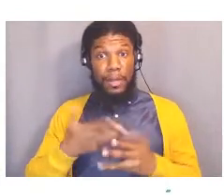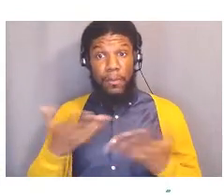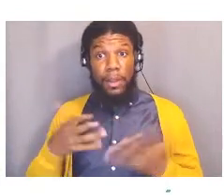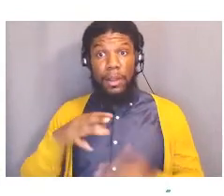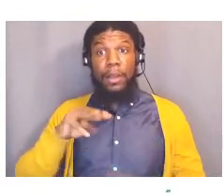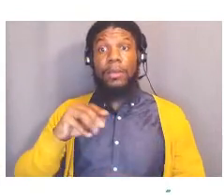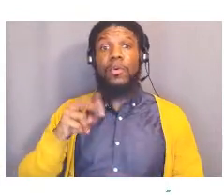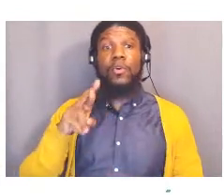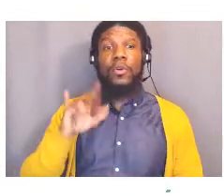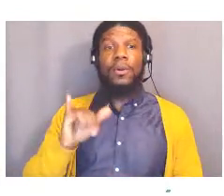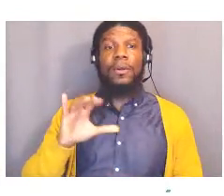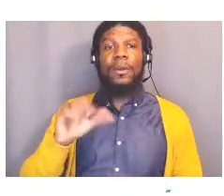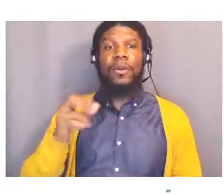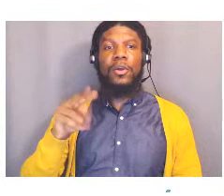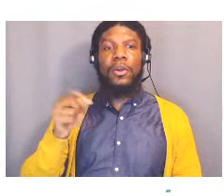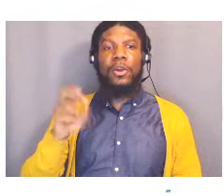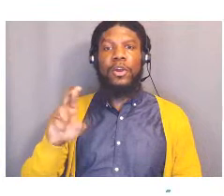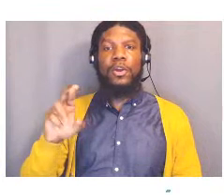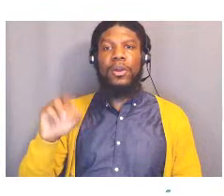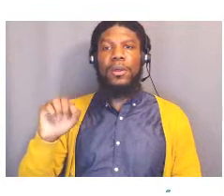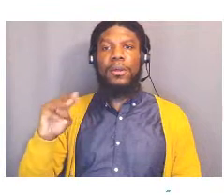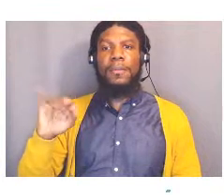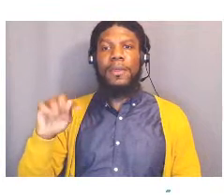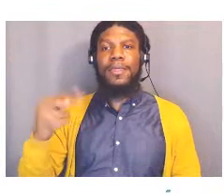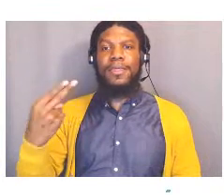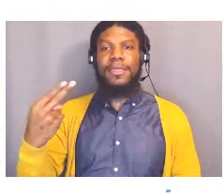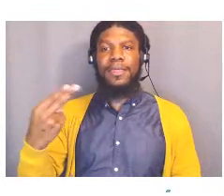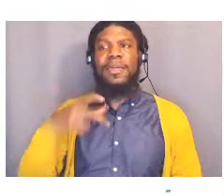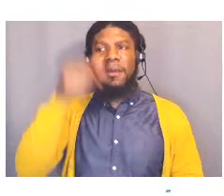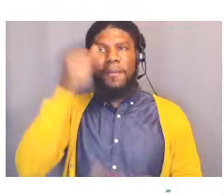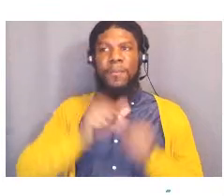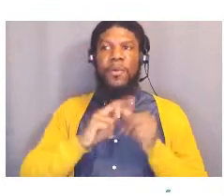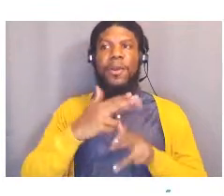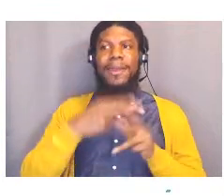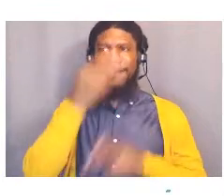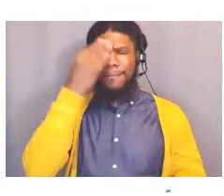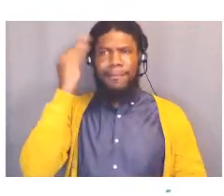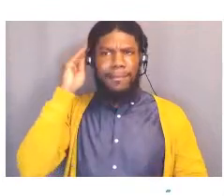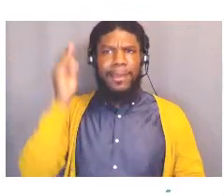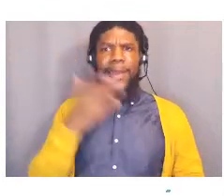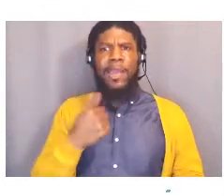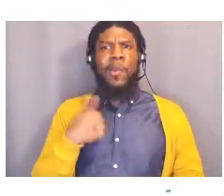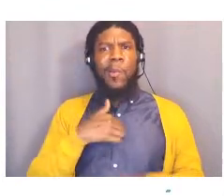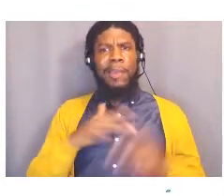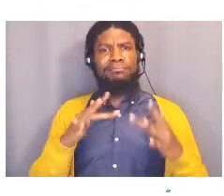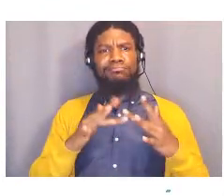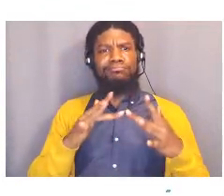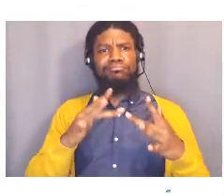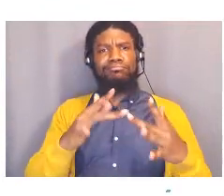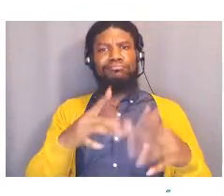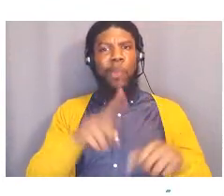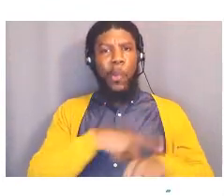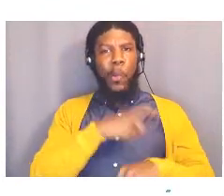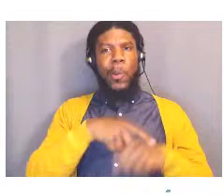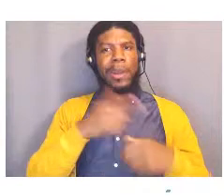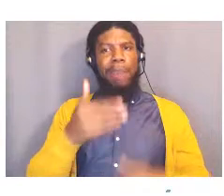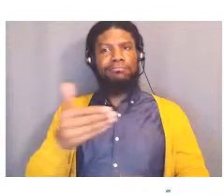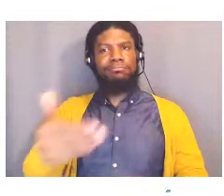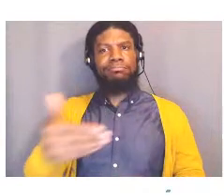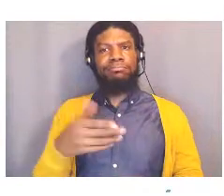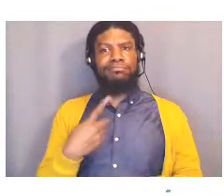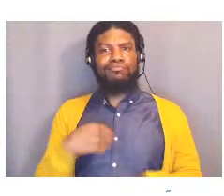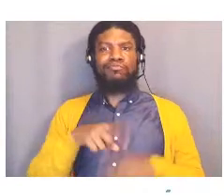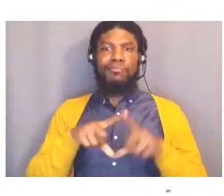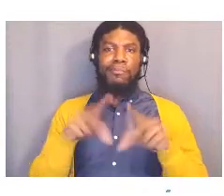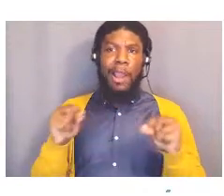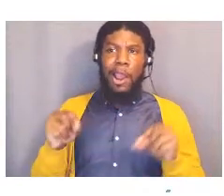Carter Smith. I remember that. And we kept correspondence for a long period of time, writing each other